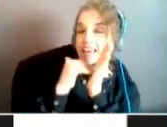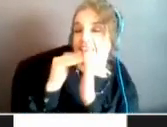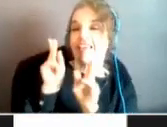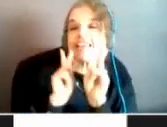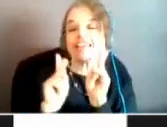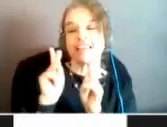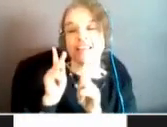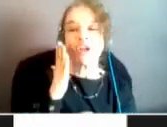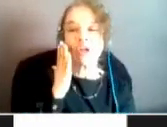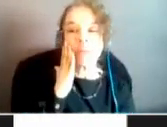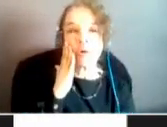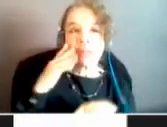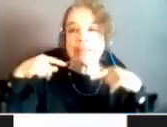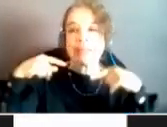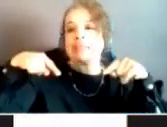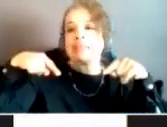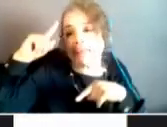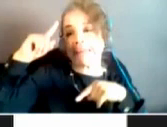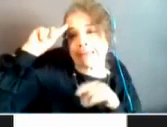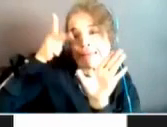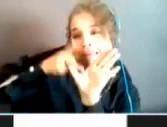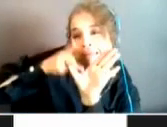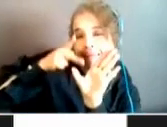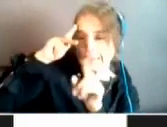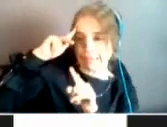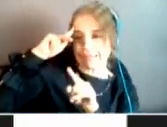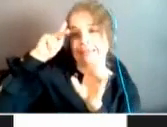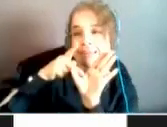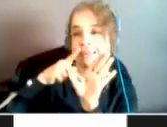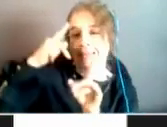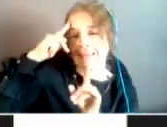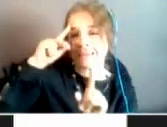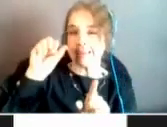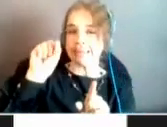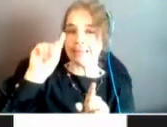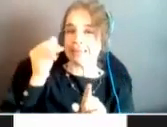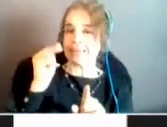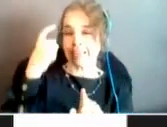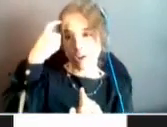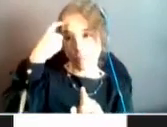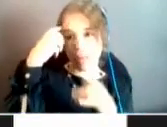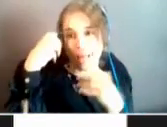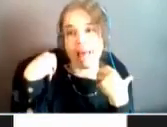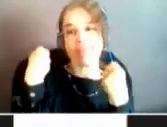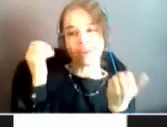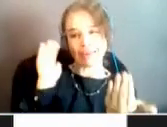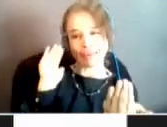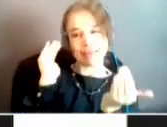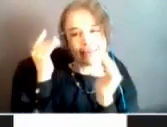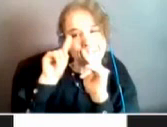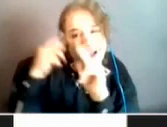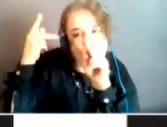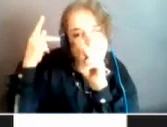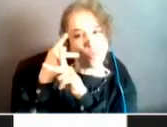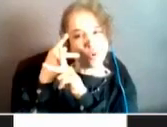have a mood, anxiety, or psychiatric disorder. The stigma of having a mental illness appears to be getting